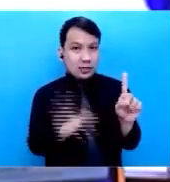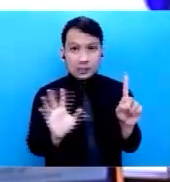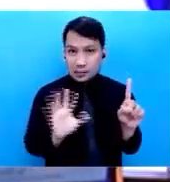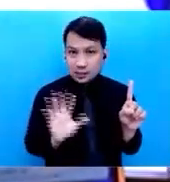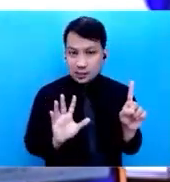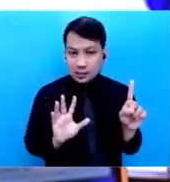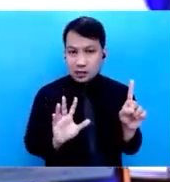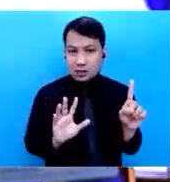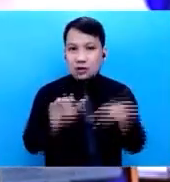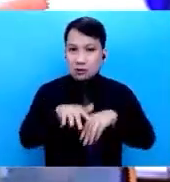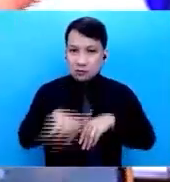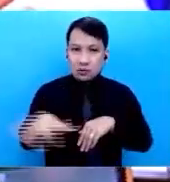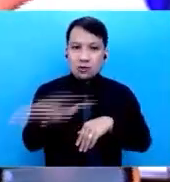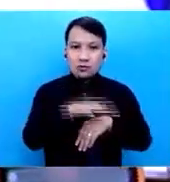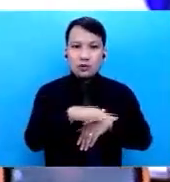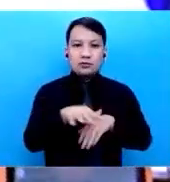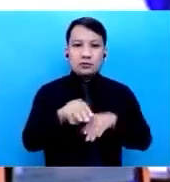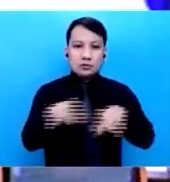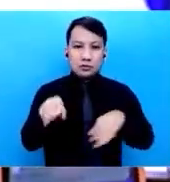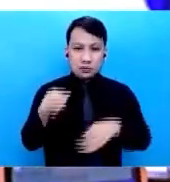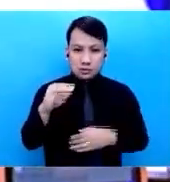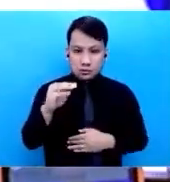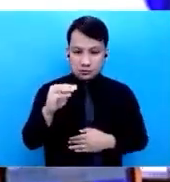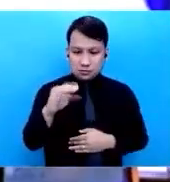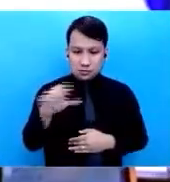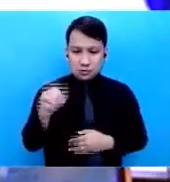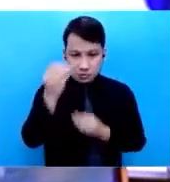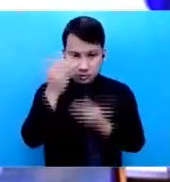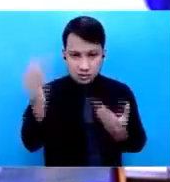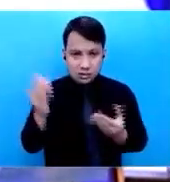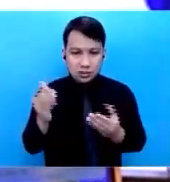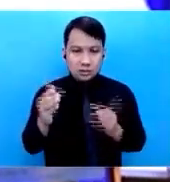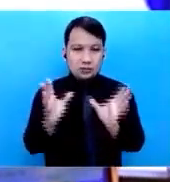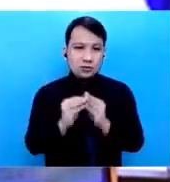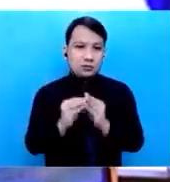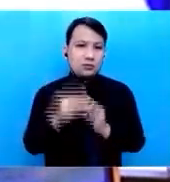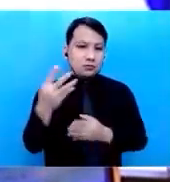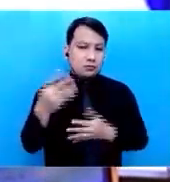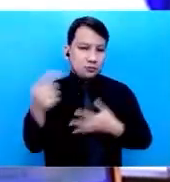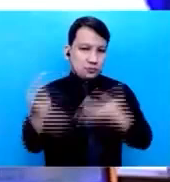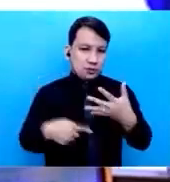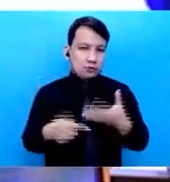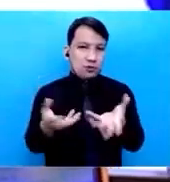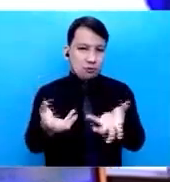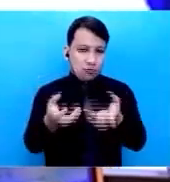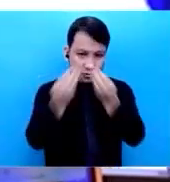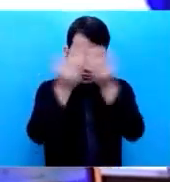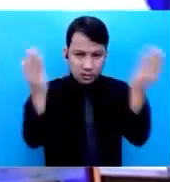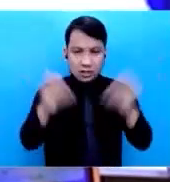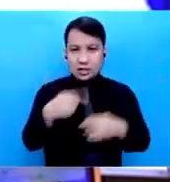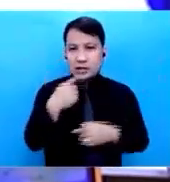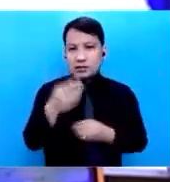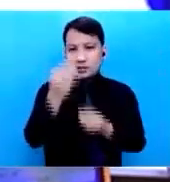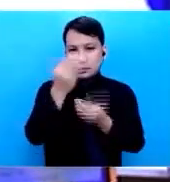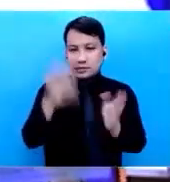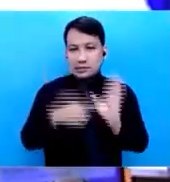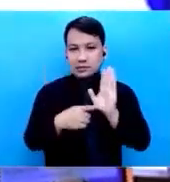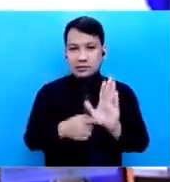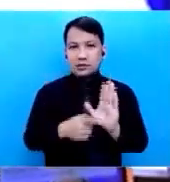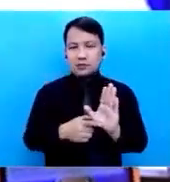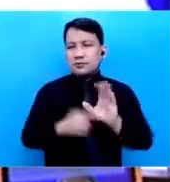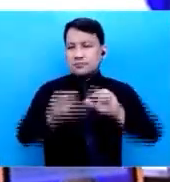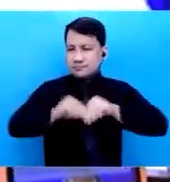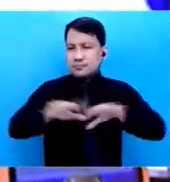is the moderators and the 4 panelists. So that's what makes it so broad and very